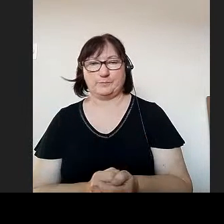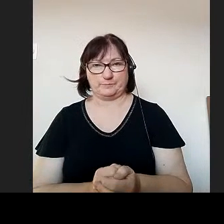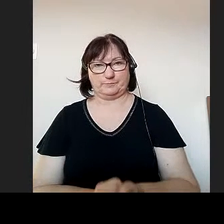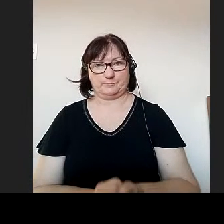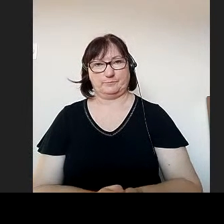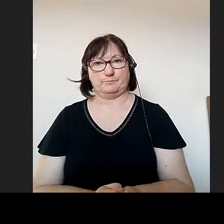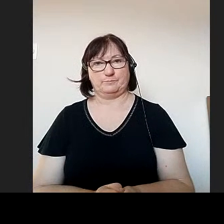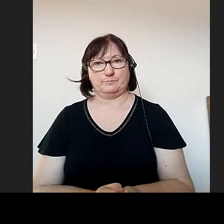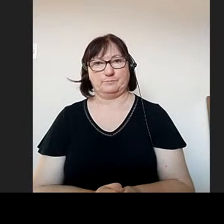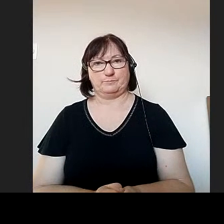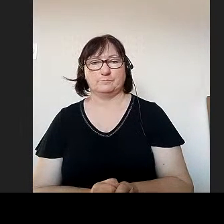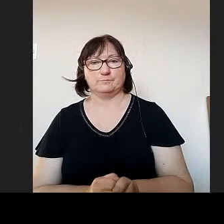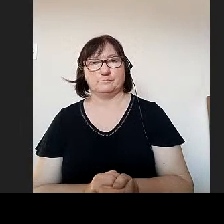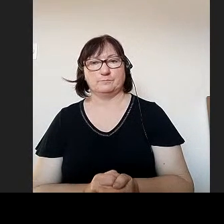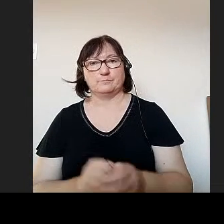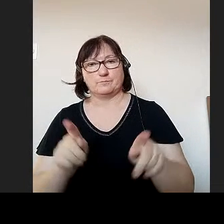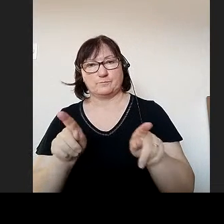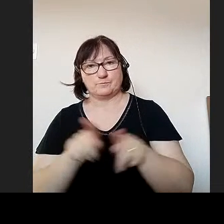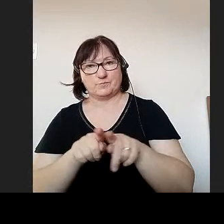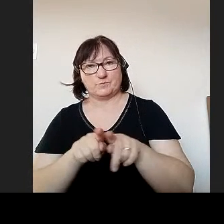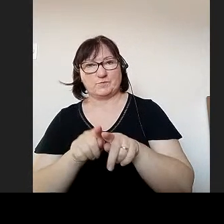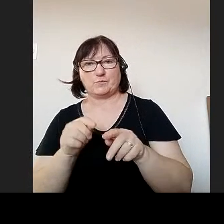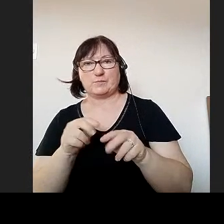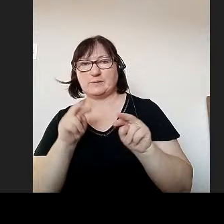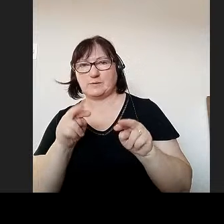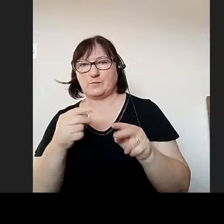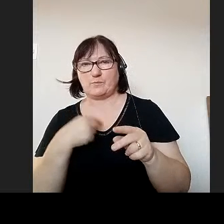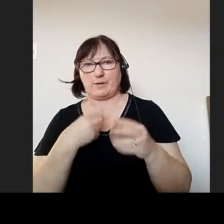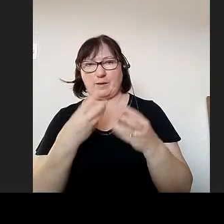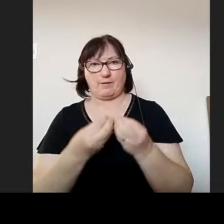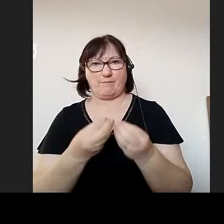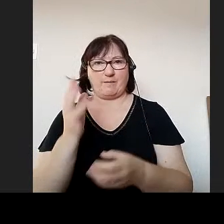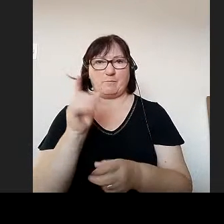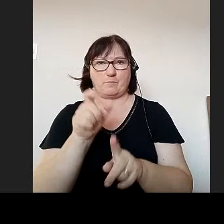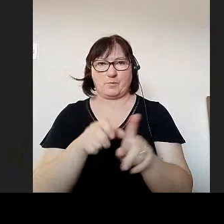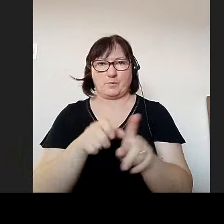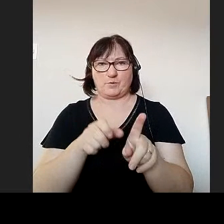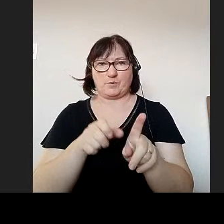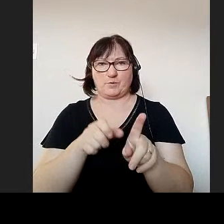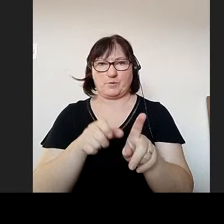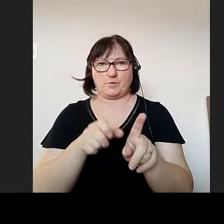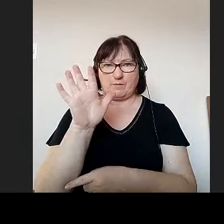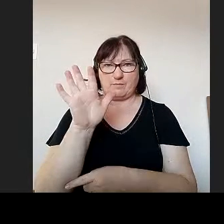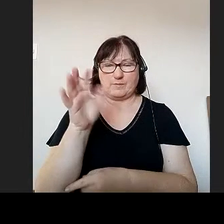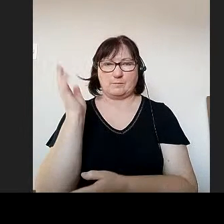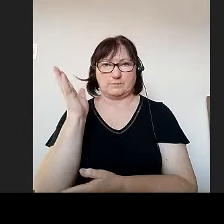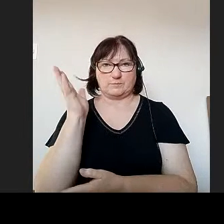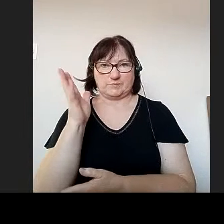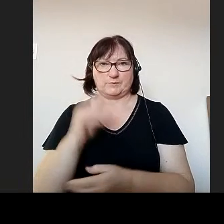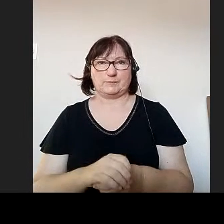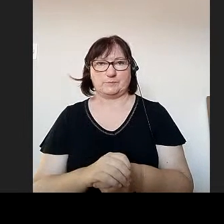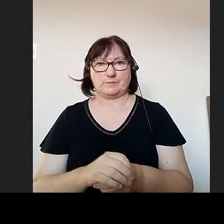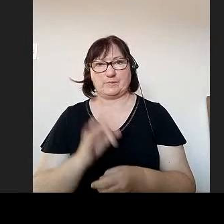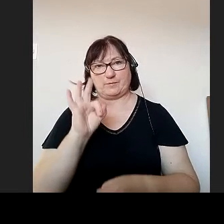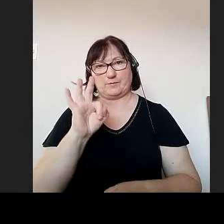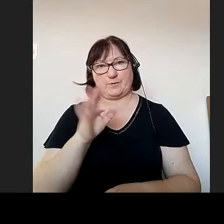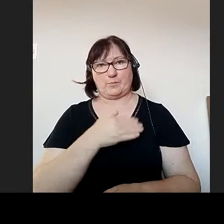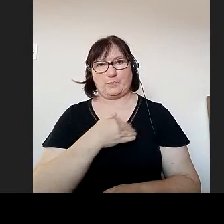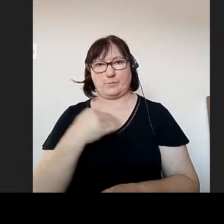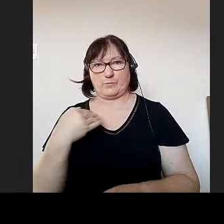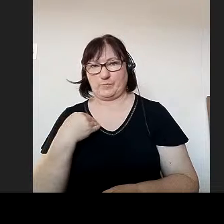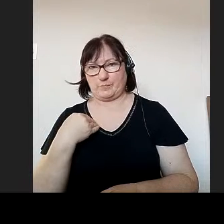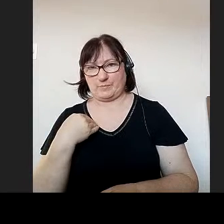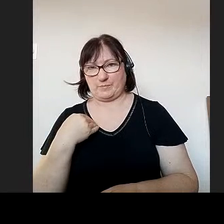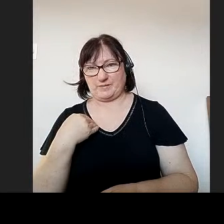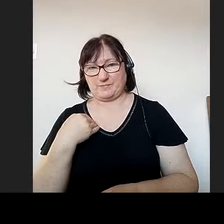having about 5 speakers tonight. And out of those 5, 3 of which have been women, and they have done an absolutely